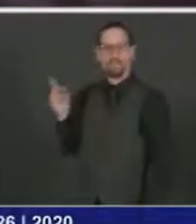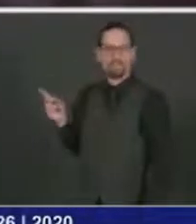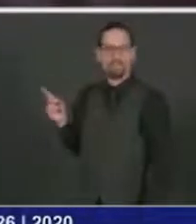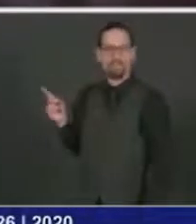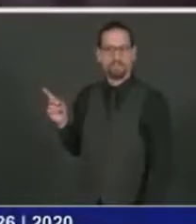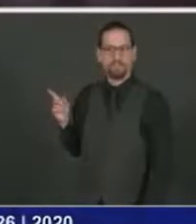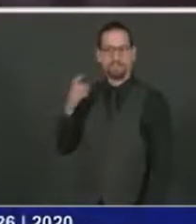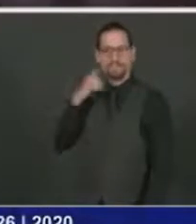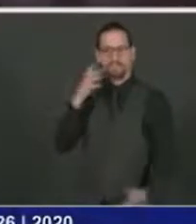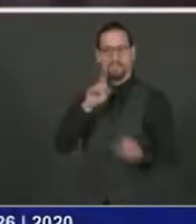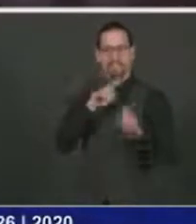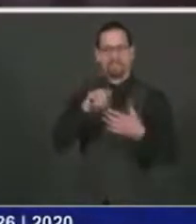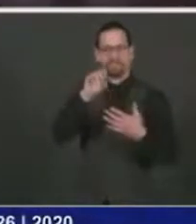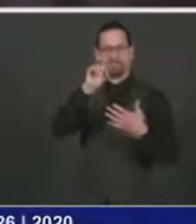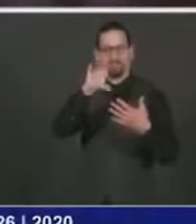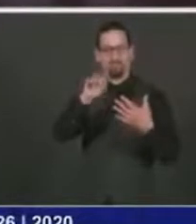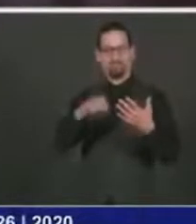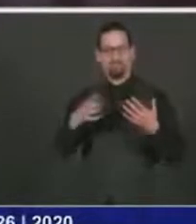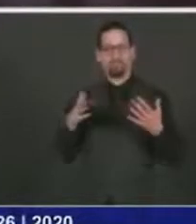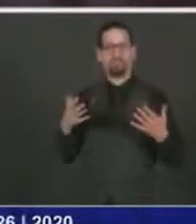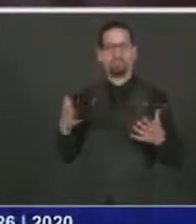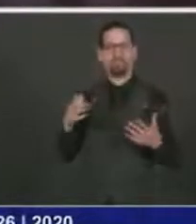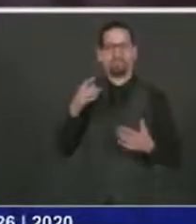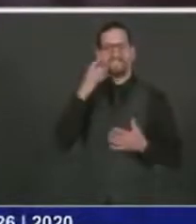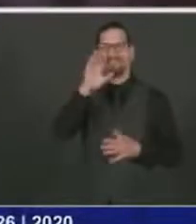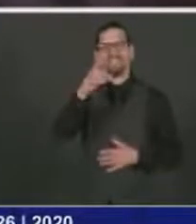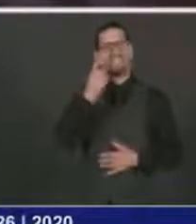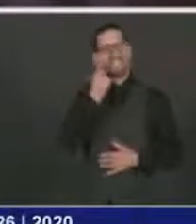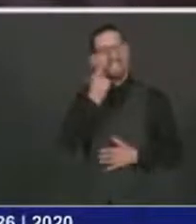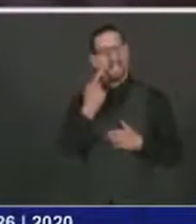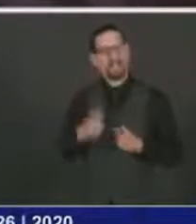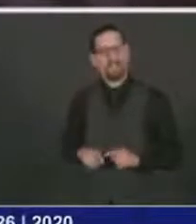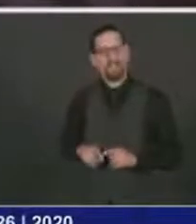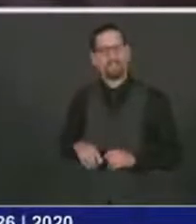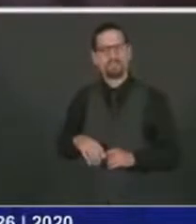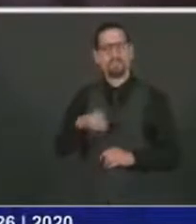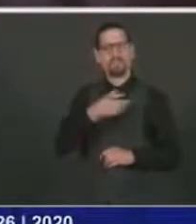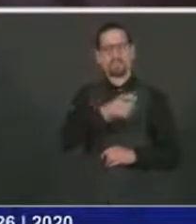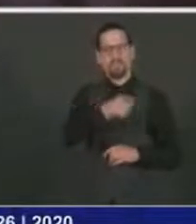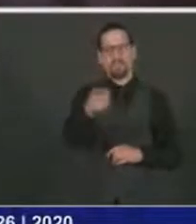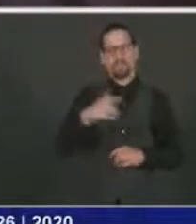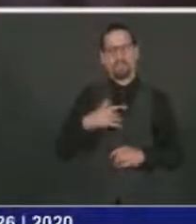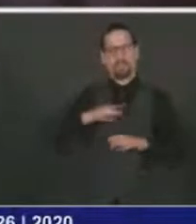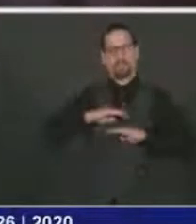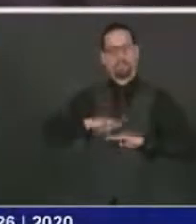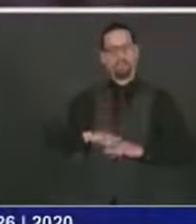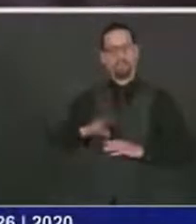just happened. So I would say first, you should feel relieved that we're being fully transparent.